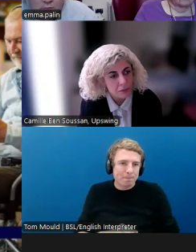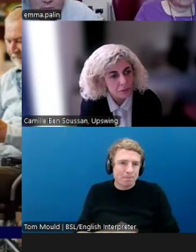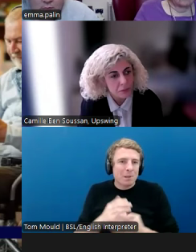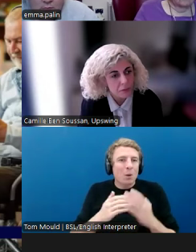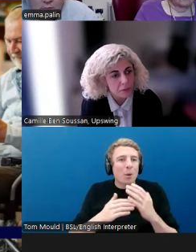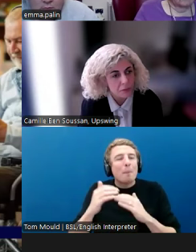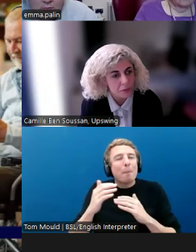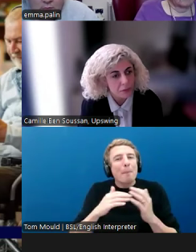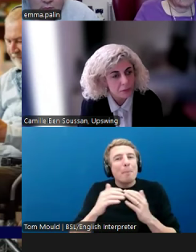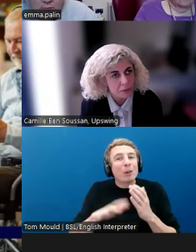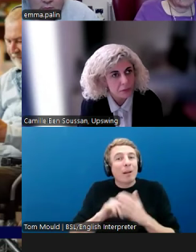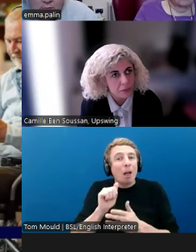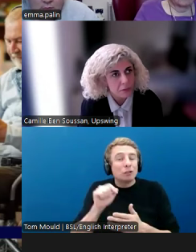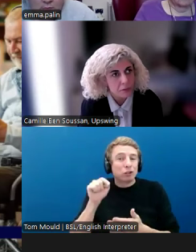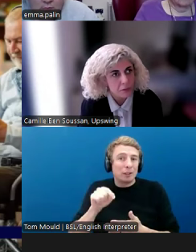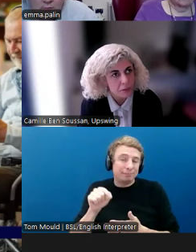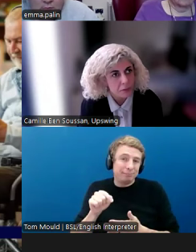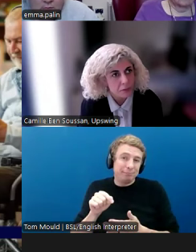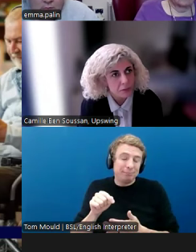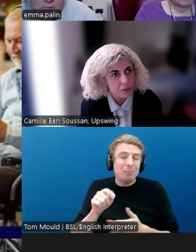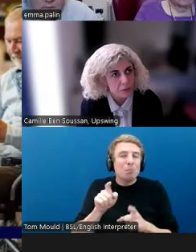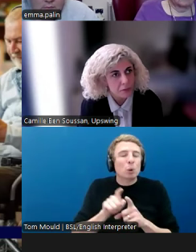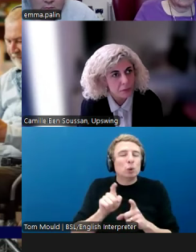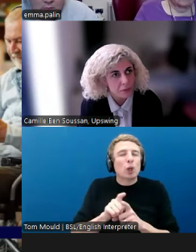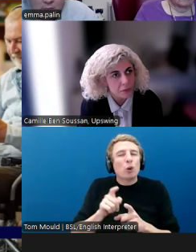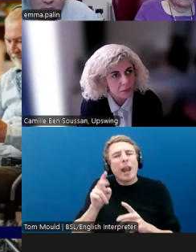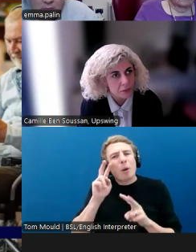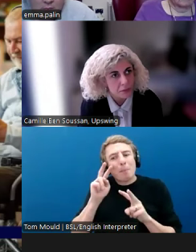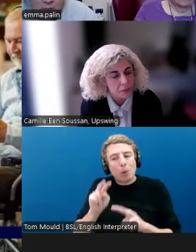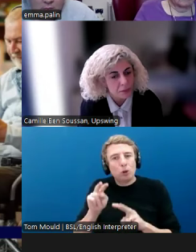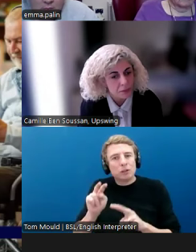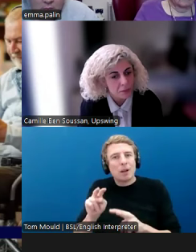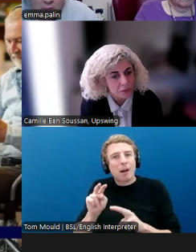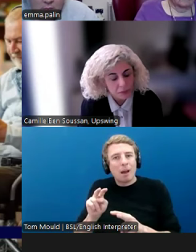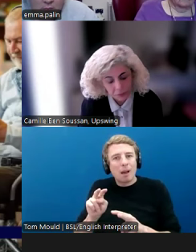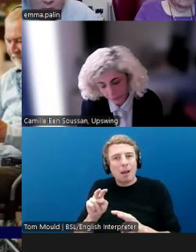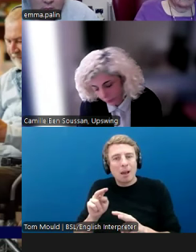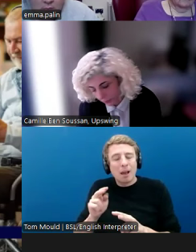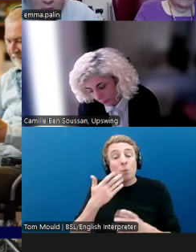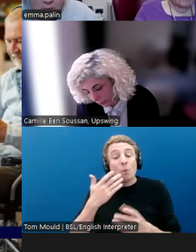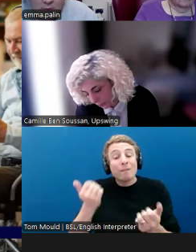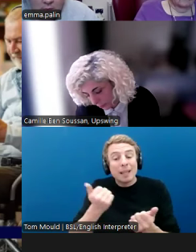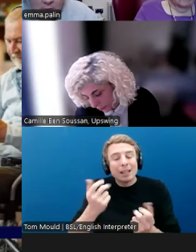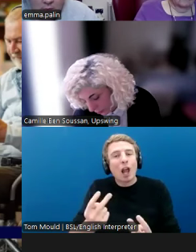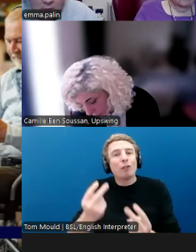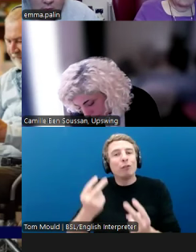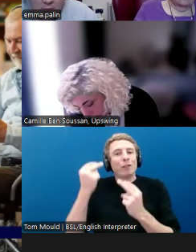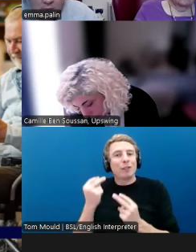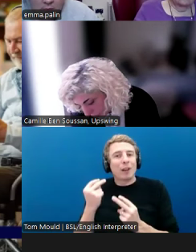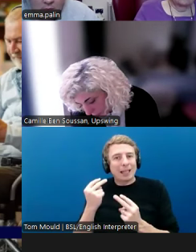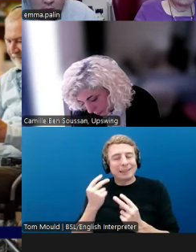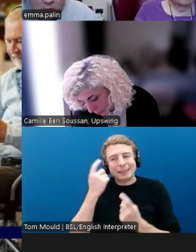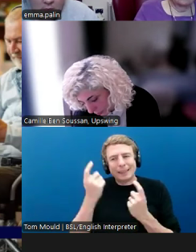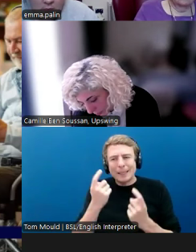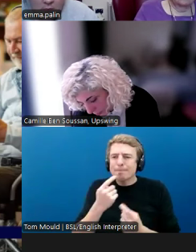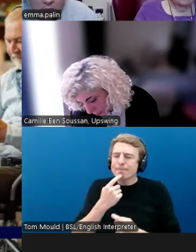reflecting. I always say we're never going to get 10 out of 10 in life, and that's absolutely fine. But if we can identify where the barriers are